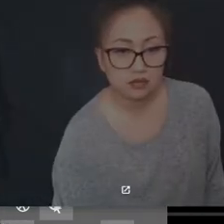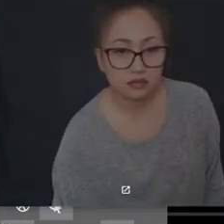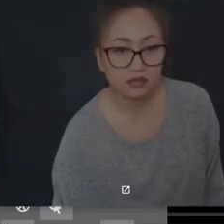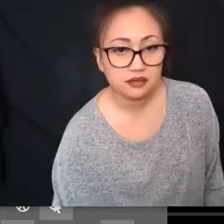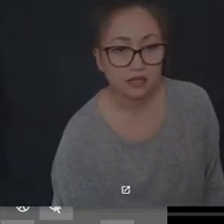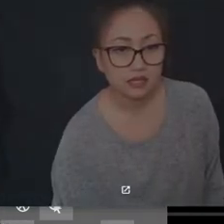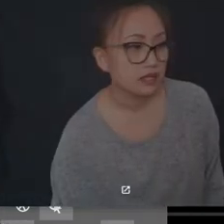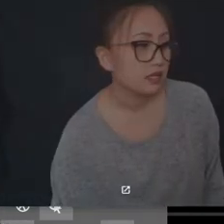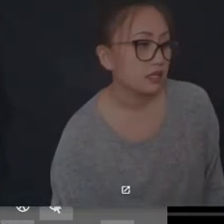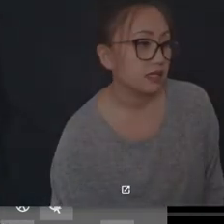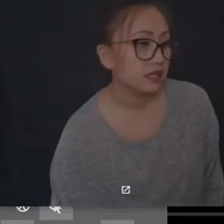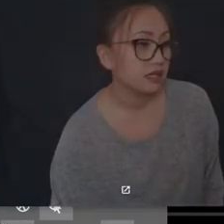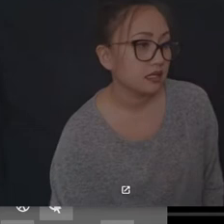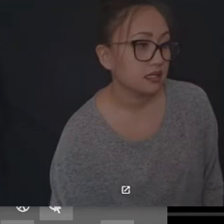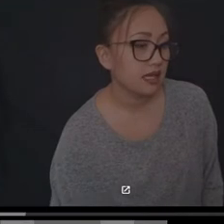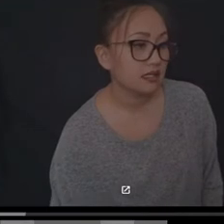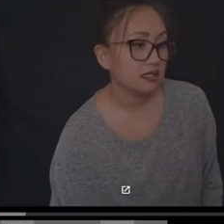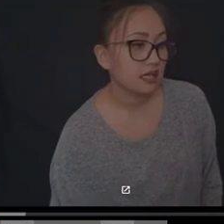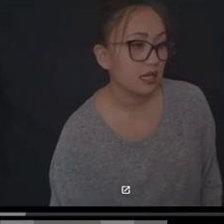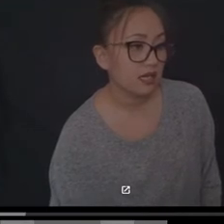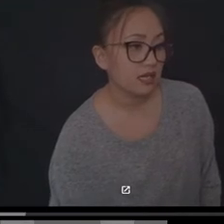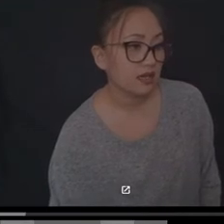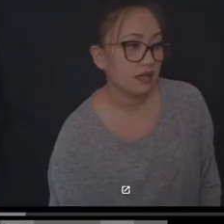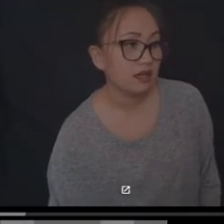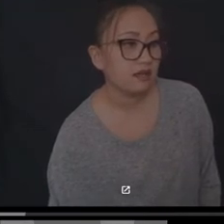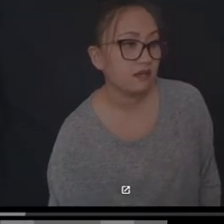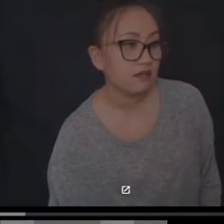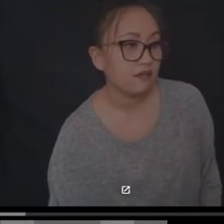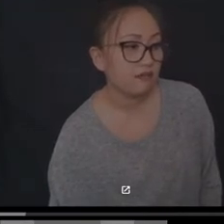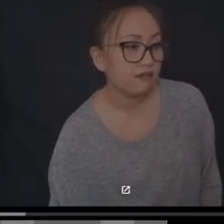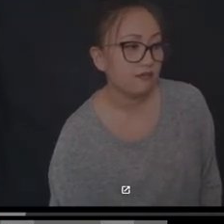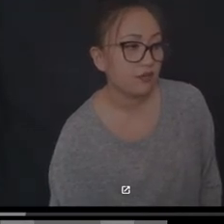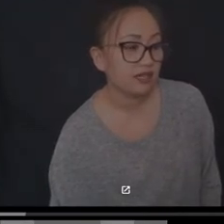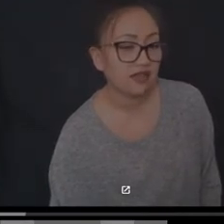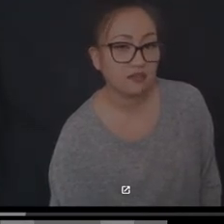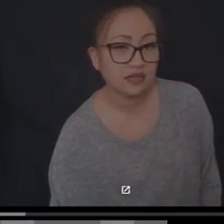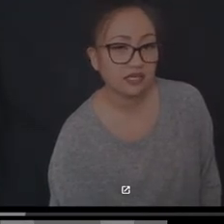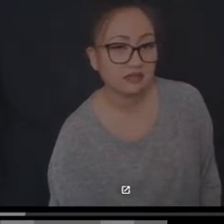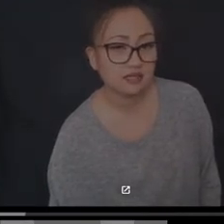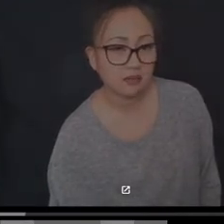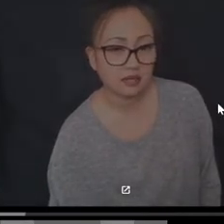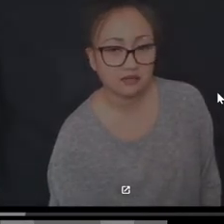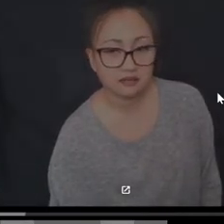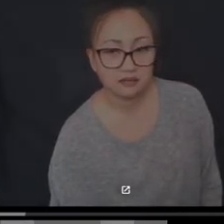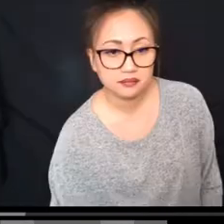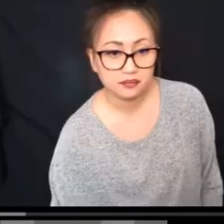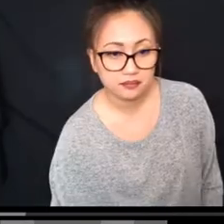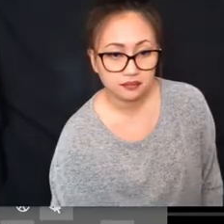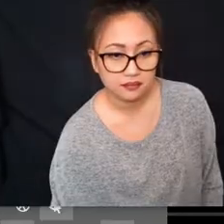Hey Google, set a 45-minute timer.